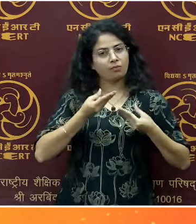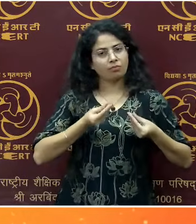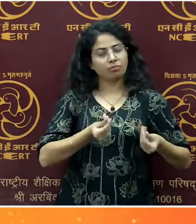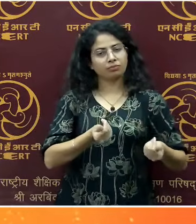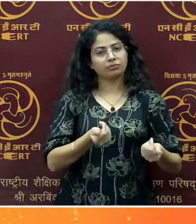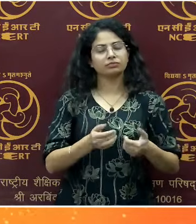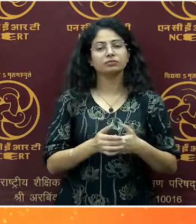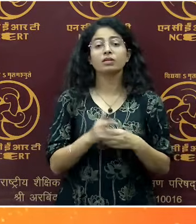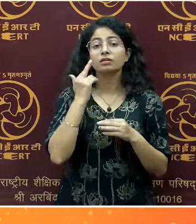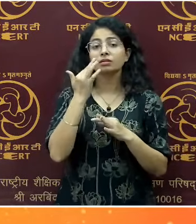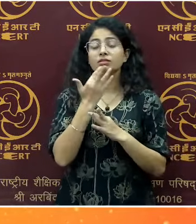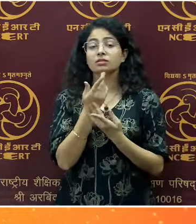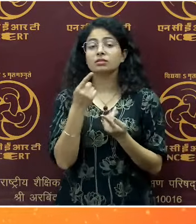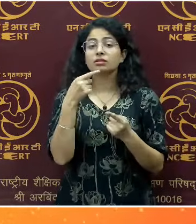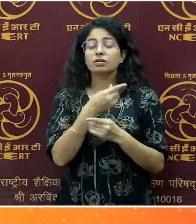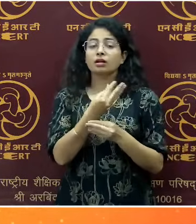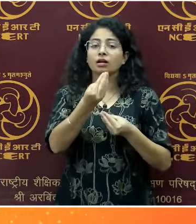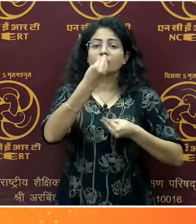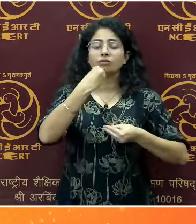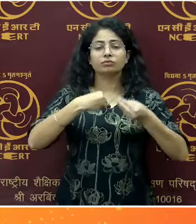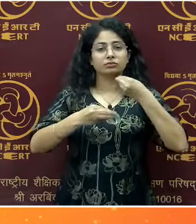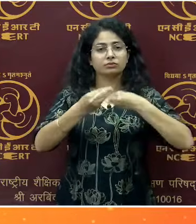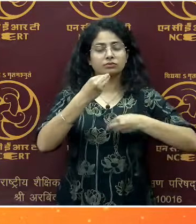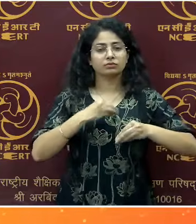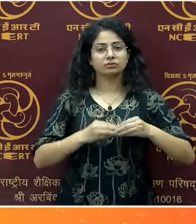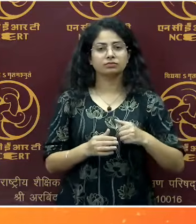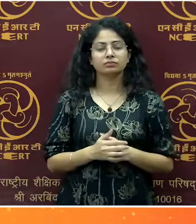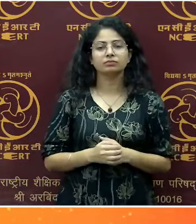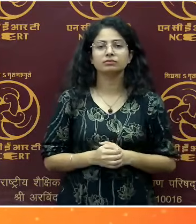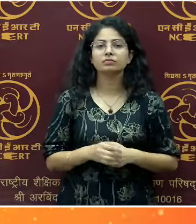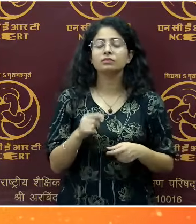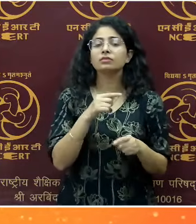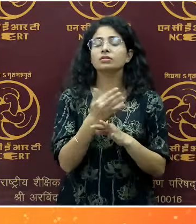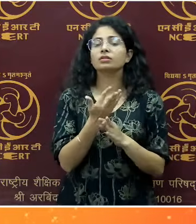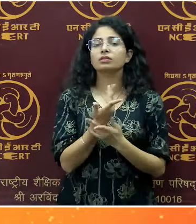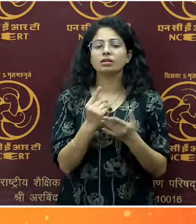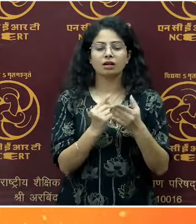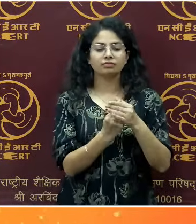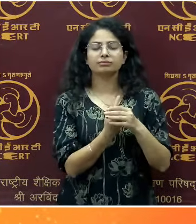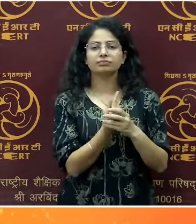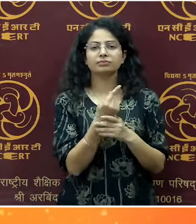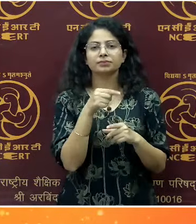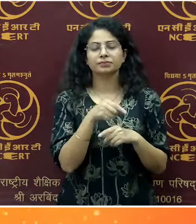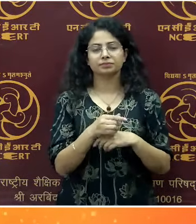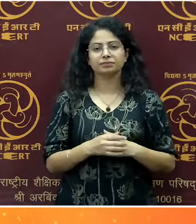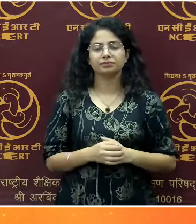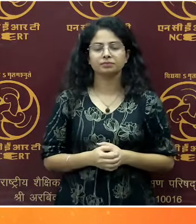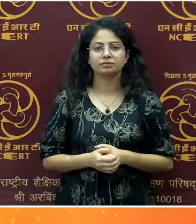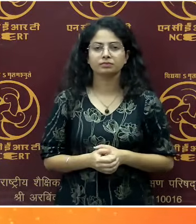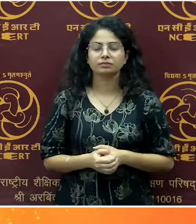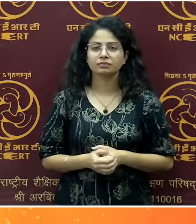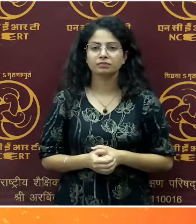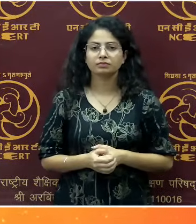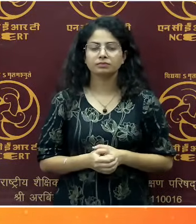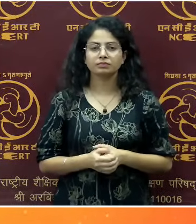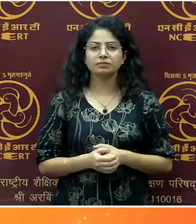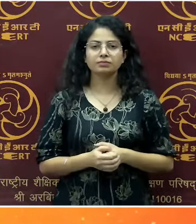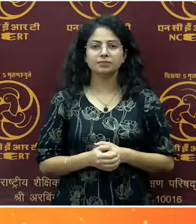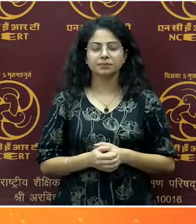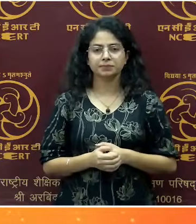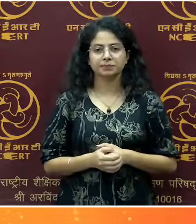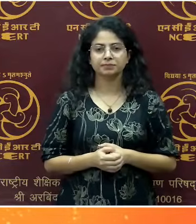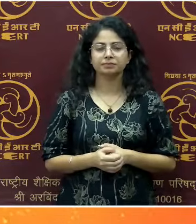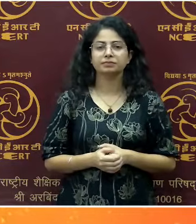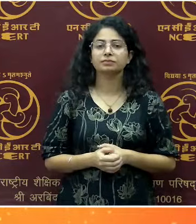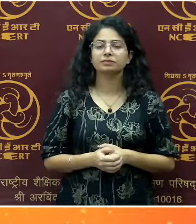illness. Why? Because he was having enough food, which was grass. Yeah, proper healthy meal in the form of grass. Yes.